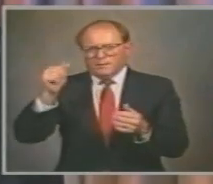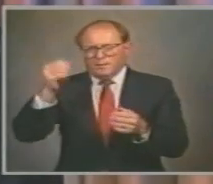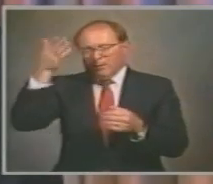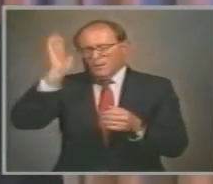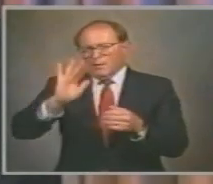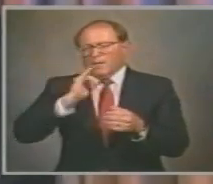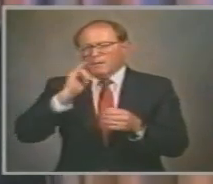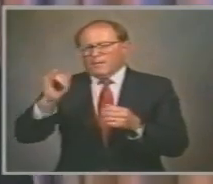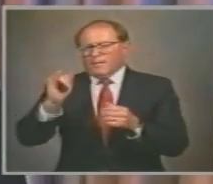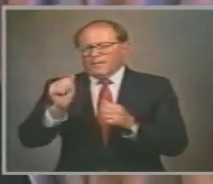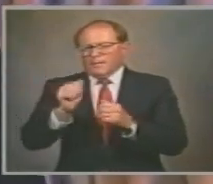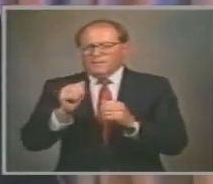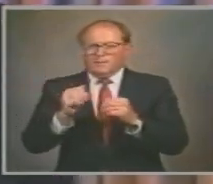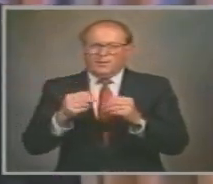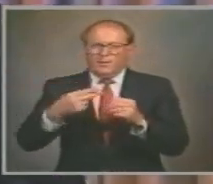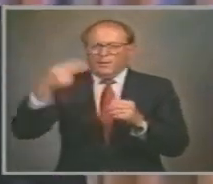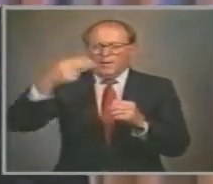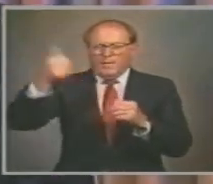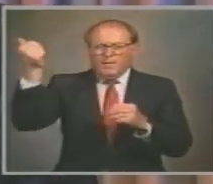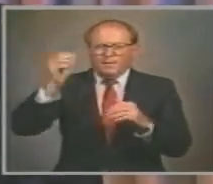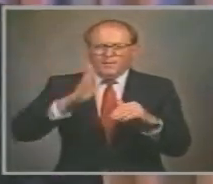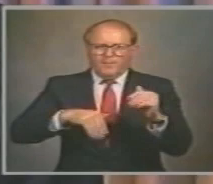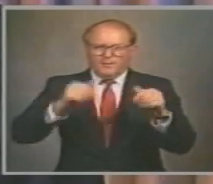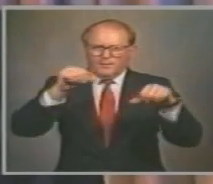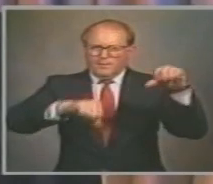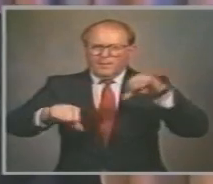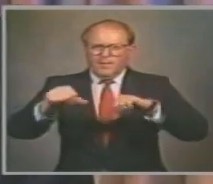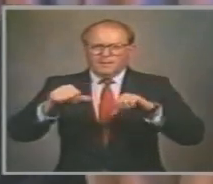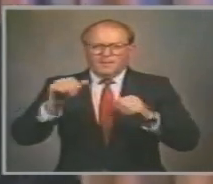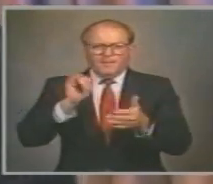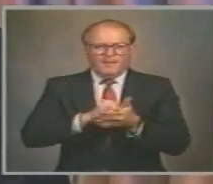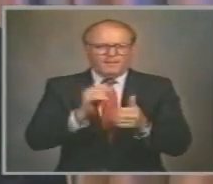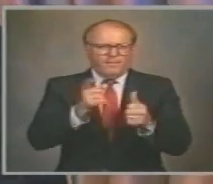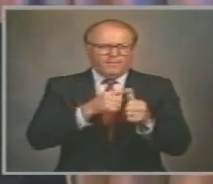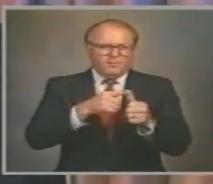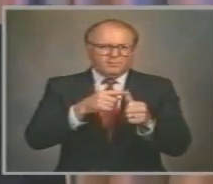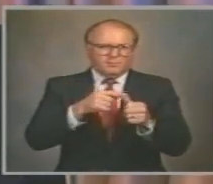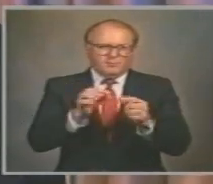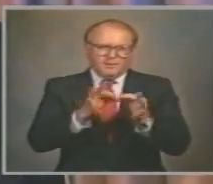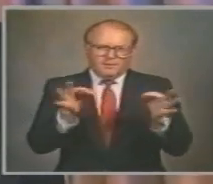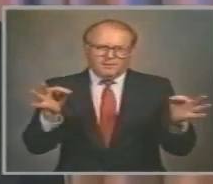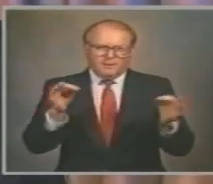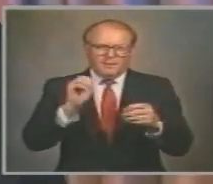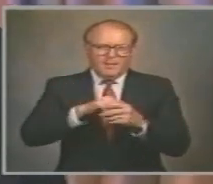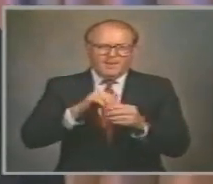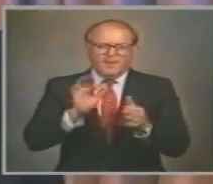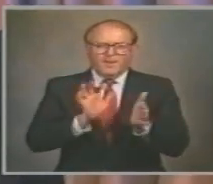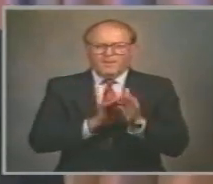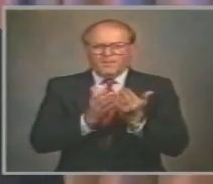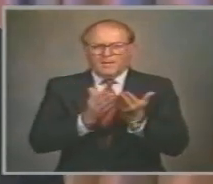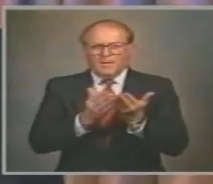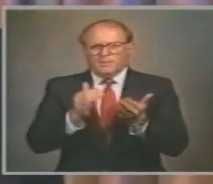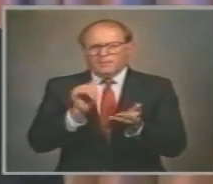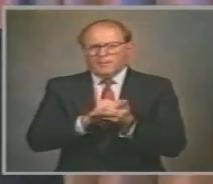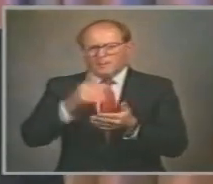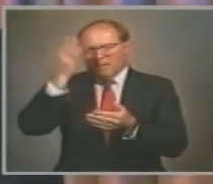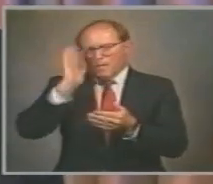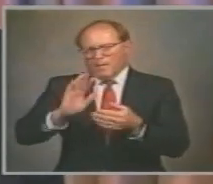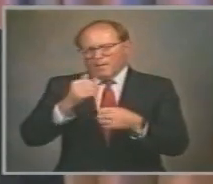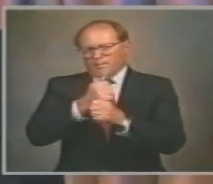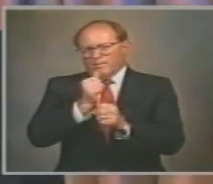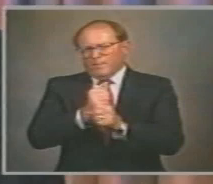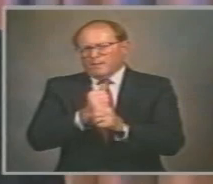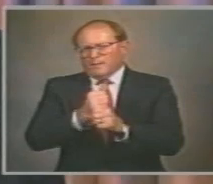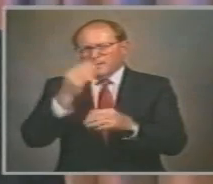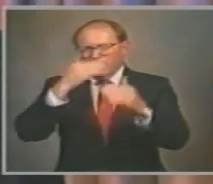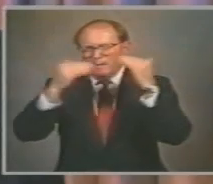domain, that the first sentence of the Bible, "In the beginning God created the heaven and the earth," is not